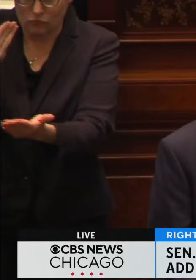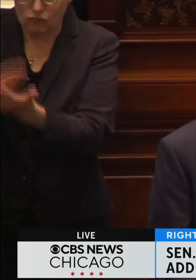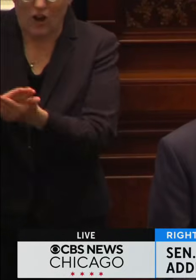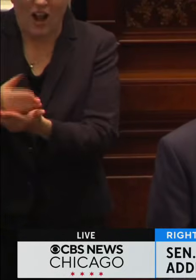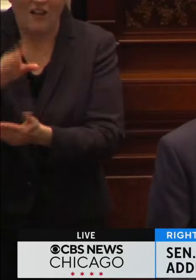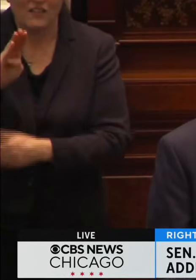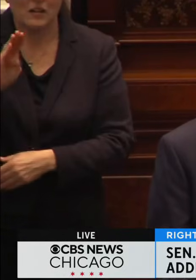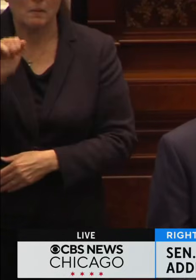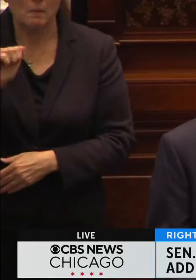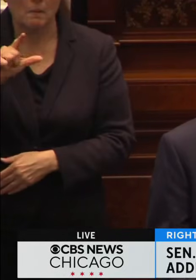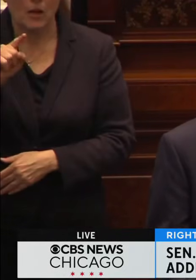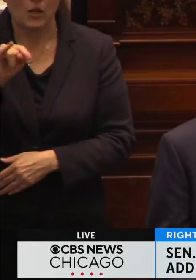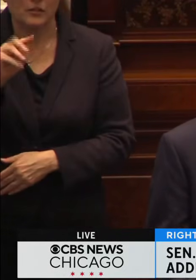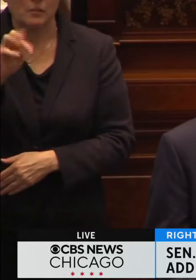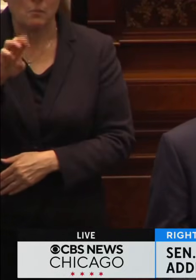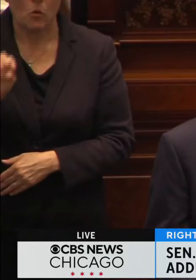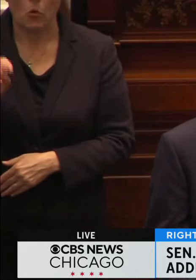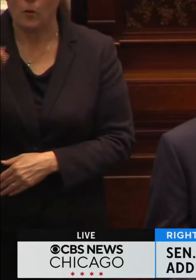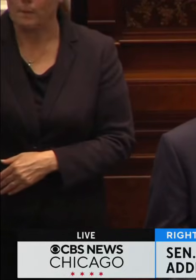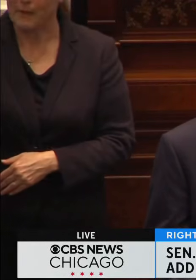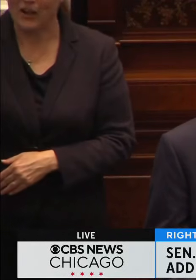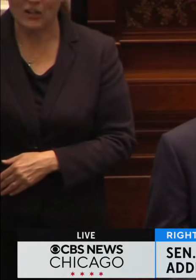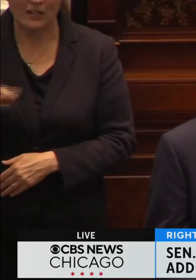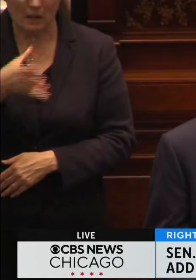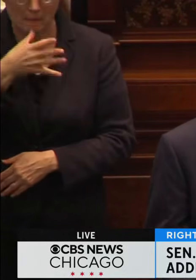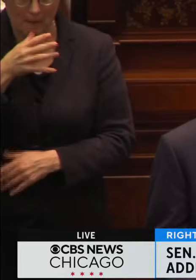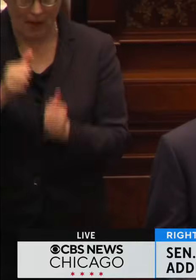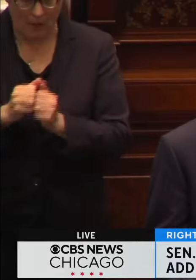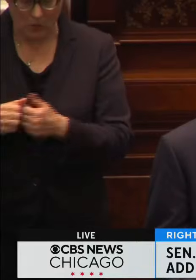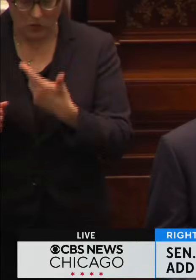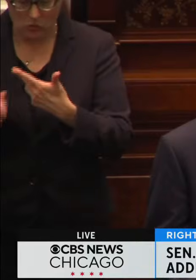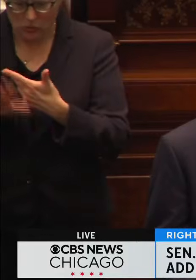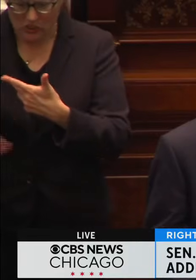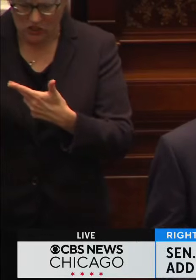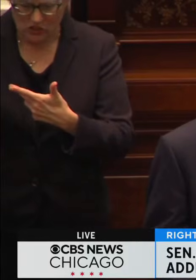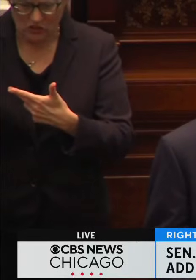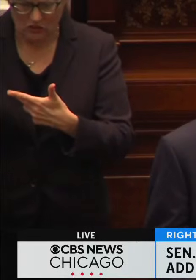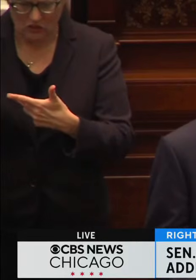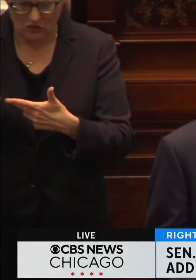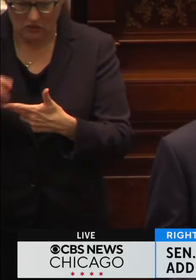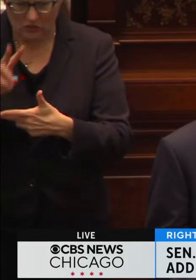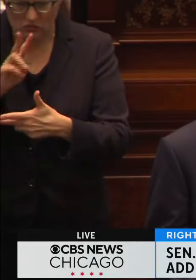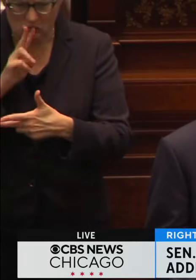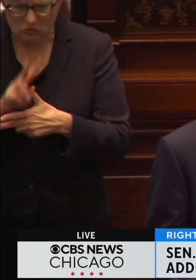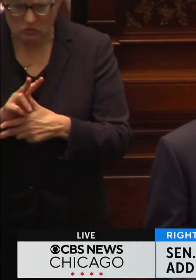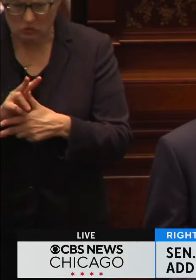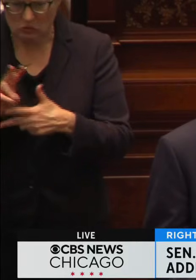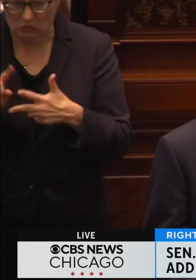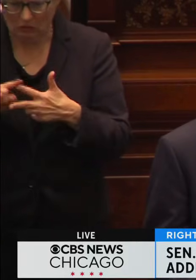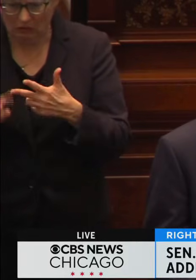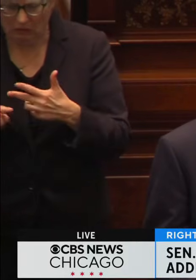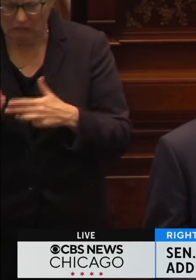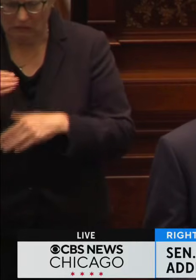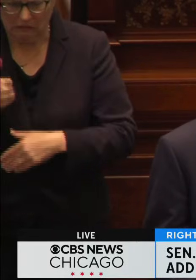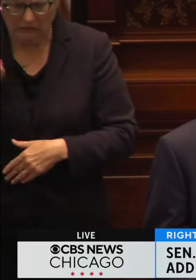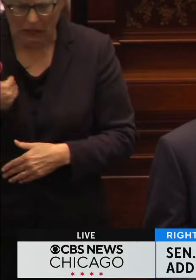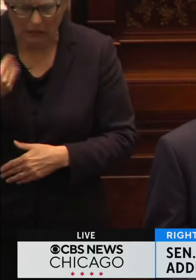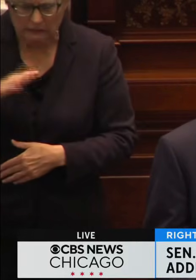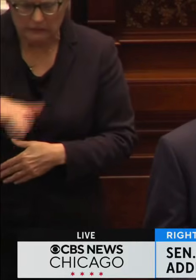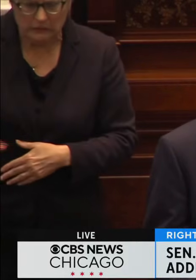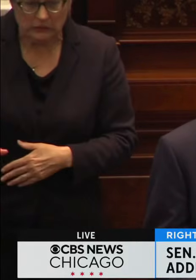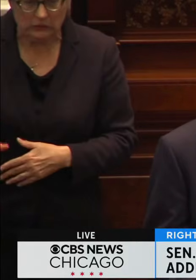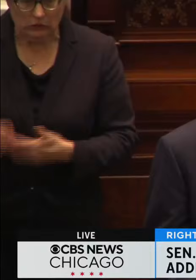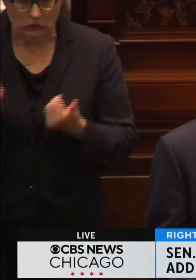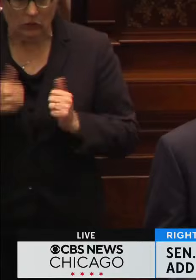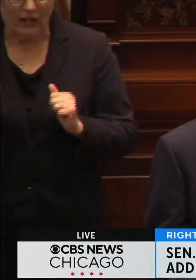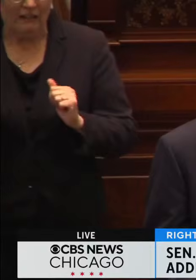Maryland, and this mother with 3 little children, one 2 years old, my mother 2 years old, set about trying to find